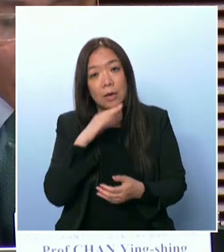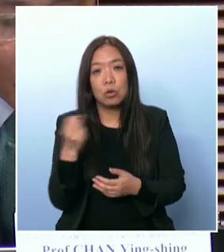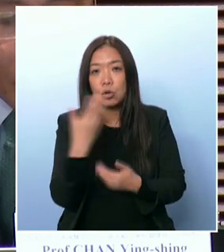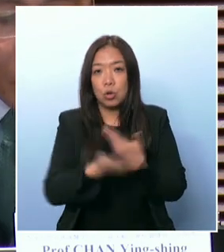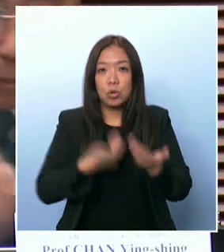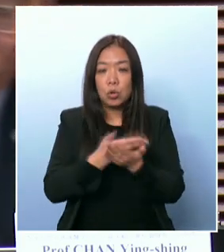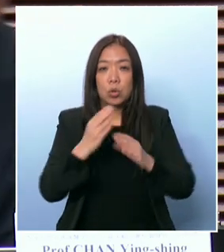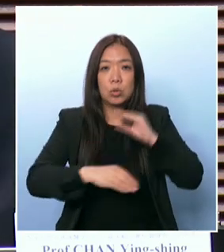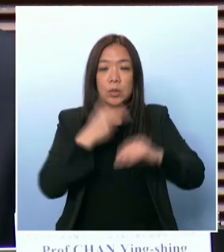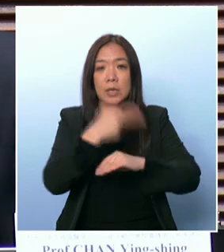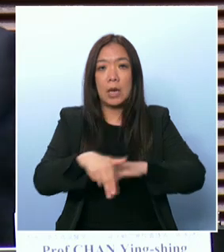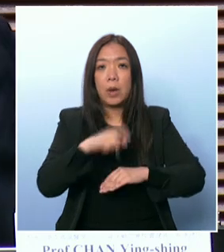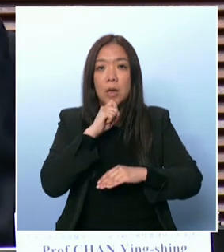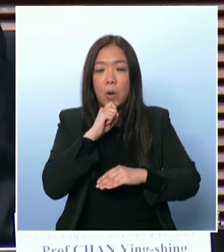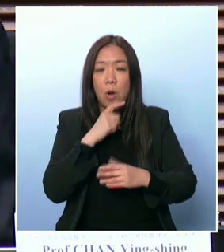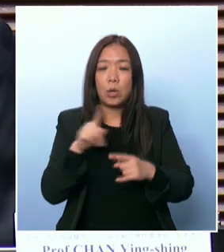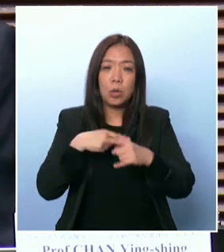to talk to the students.